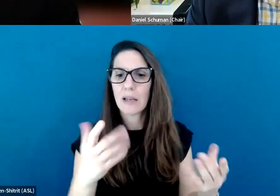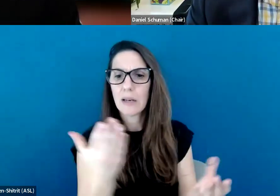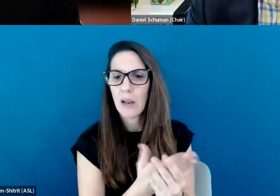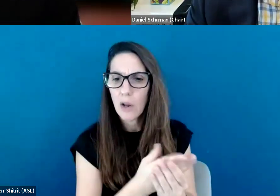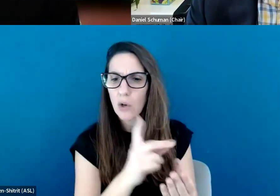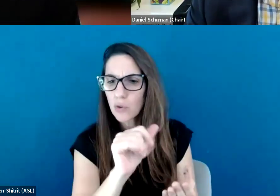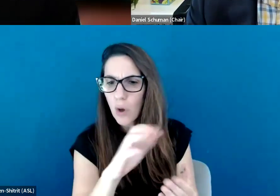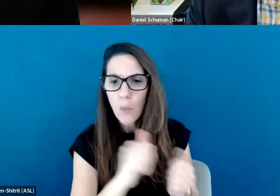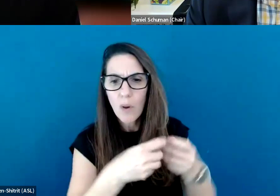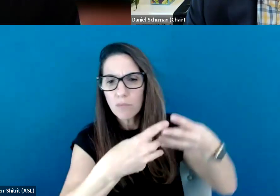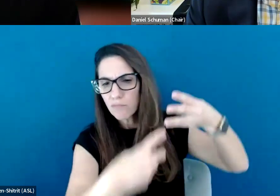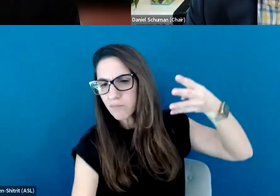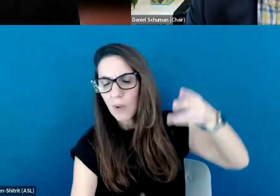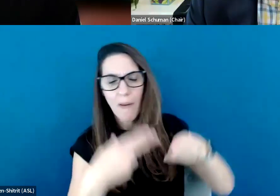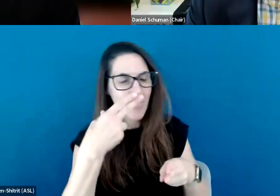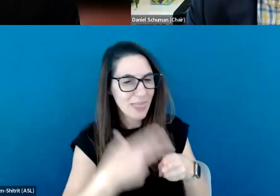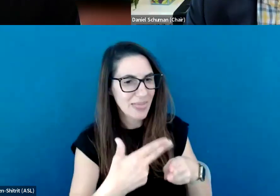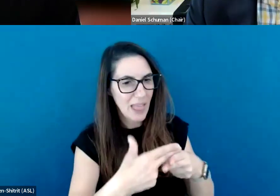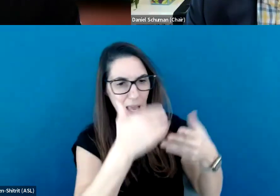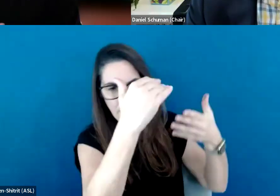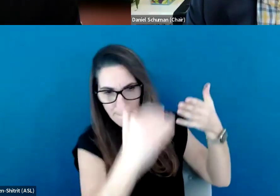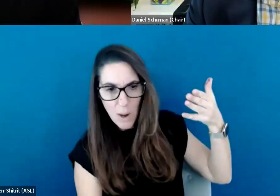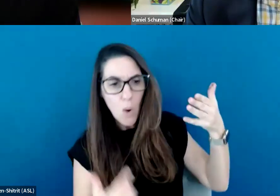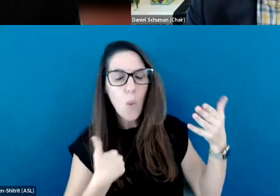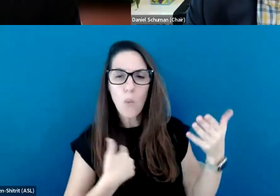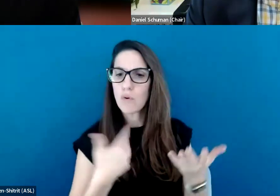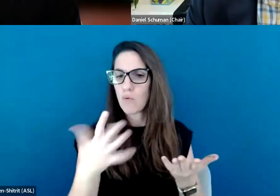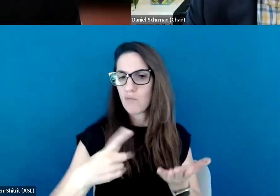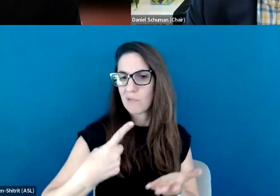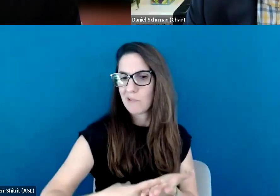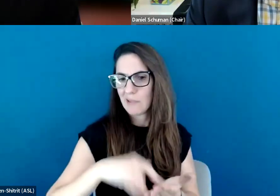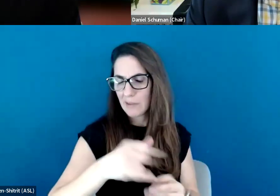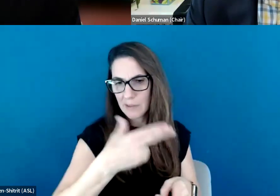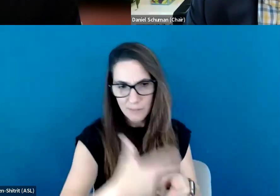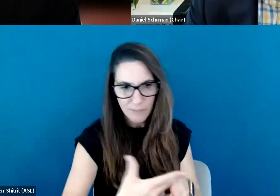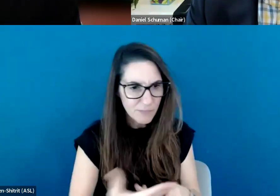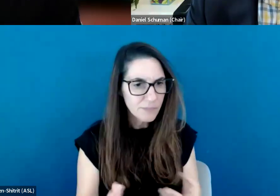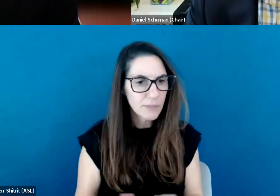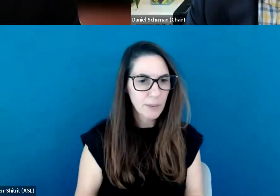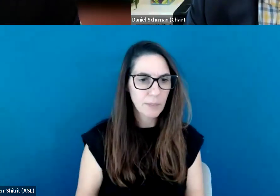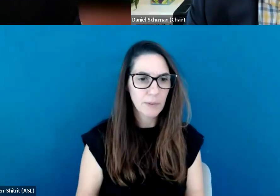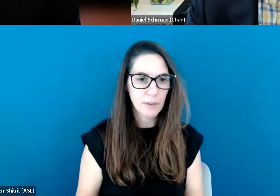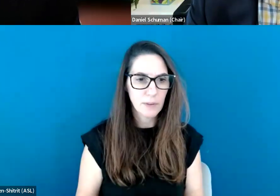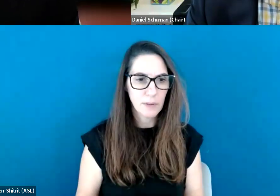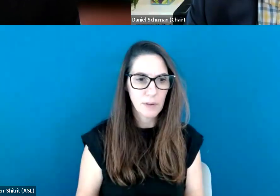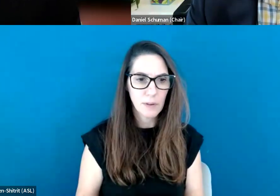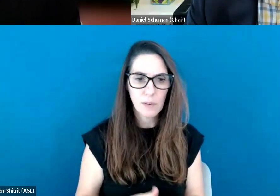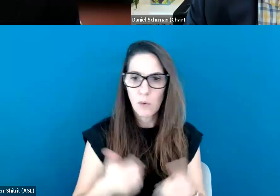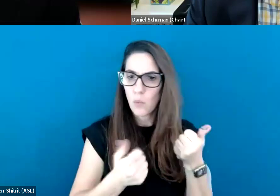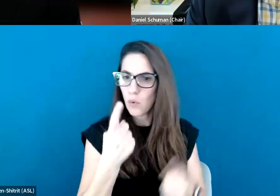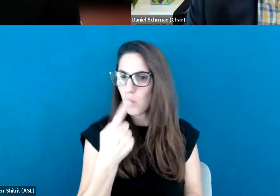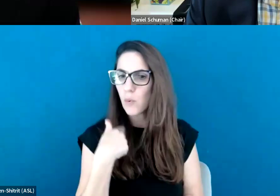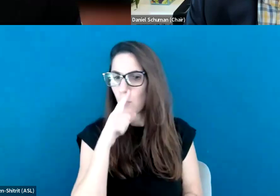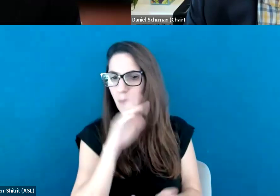names that we've discussed that would like to be we believe should be on